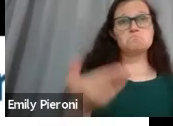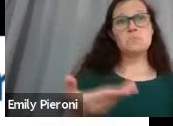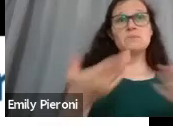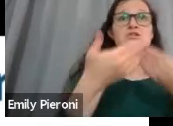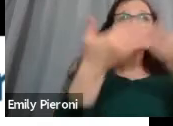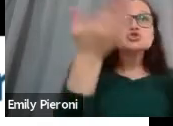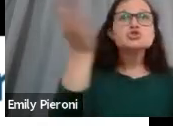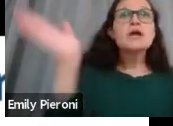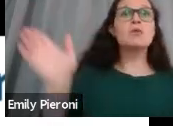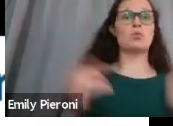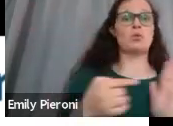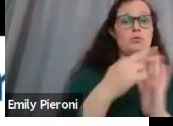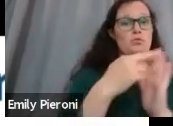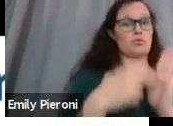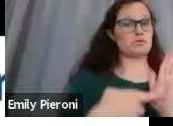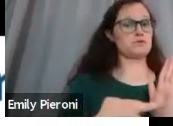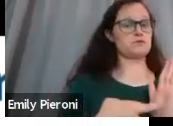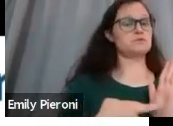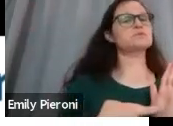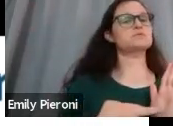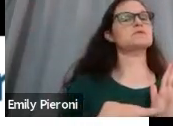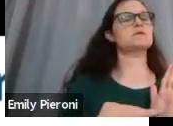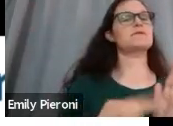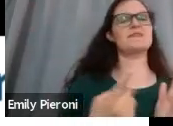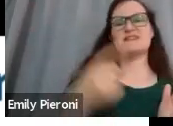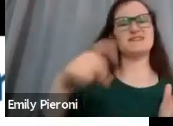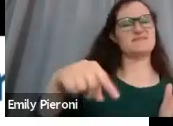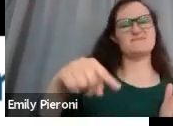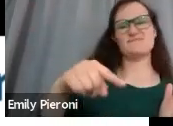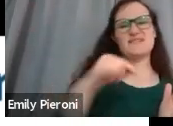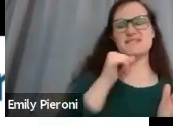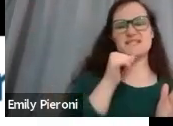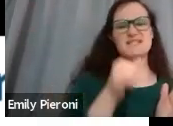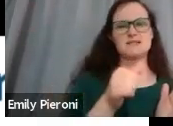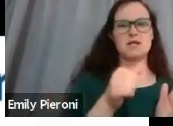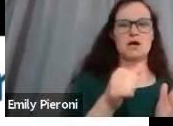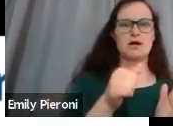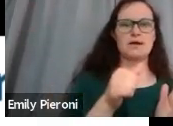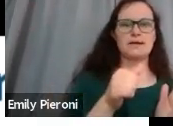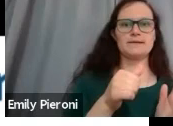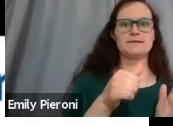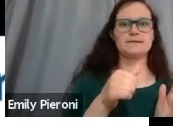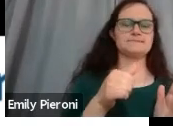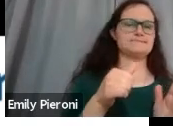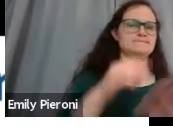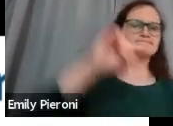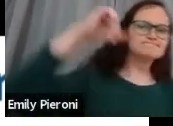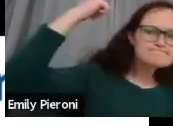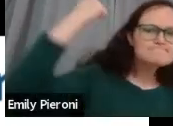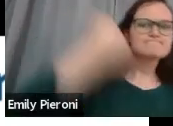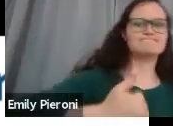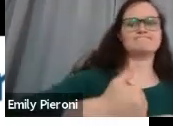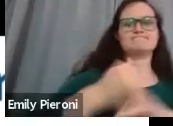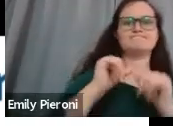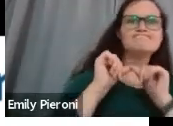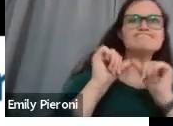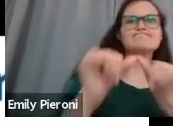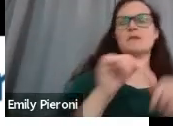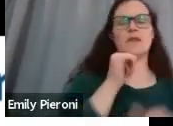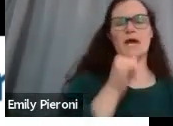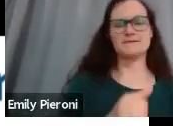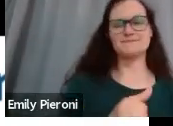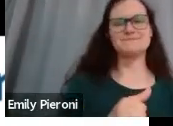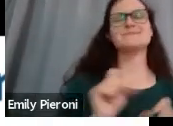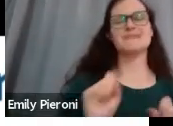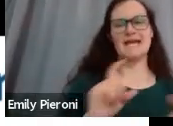criteria. This is not cast in stone yet, but these are some of the things that we're seeing are the ranges that